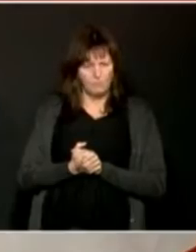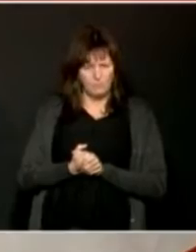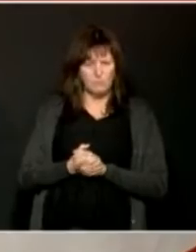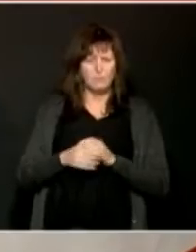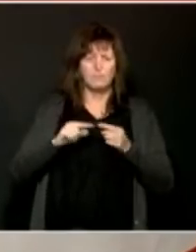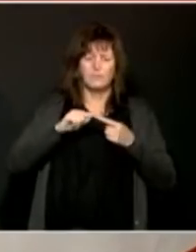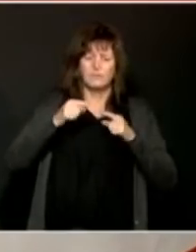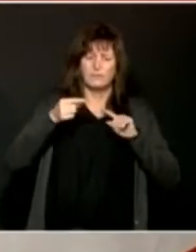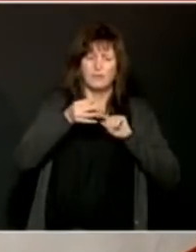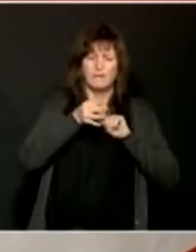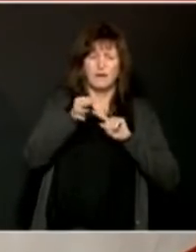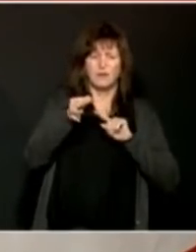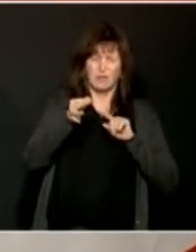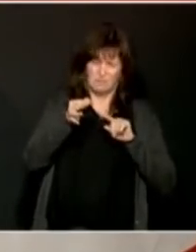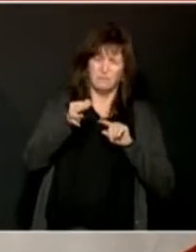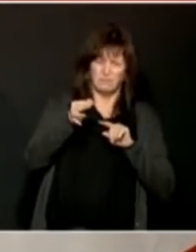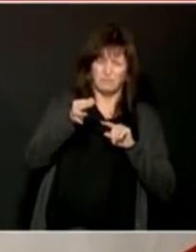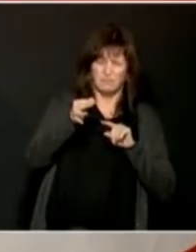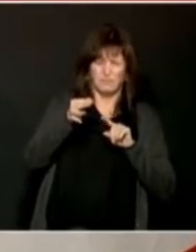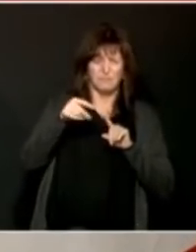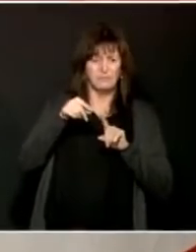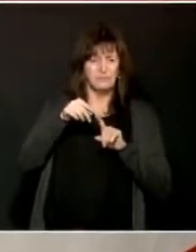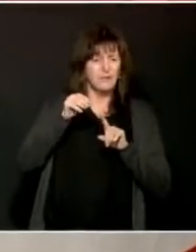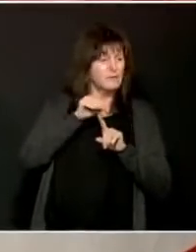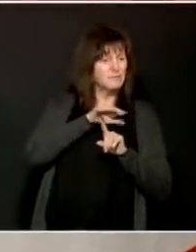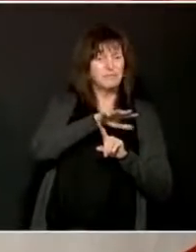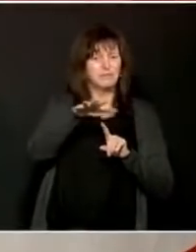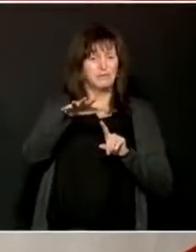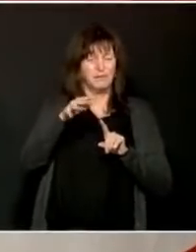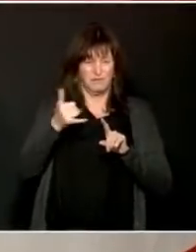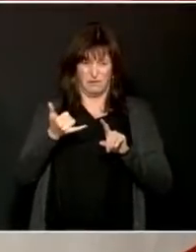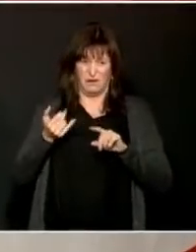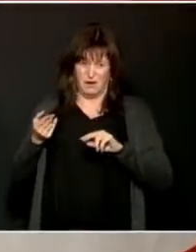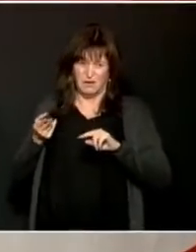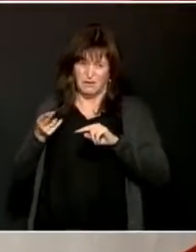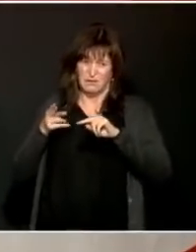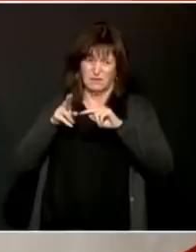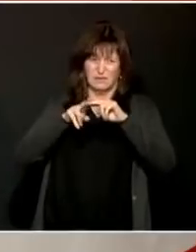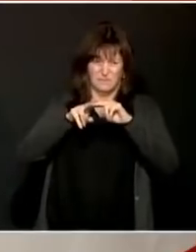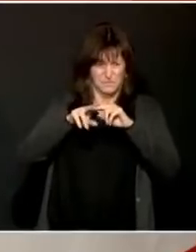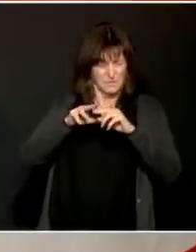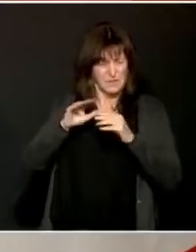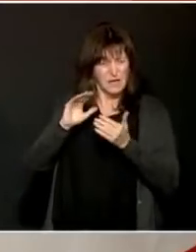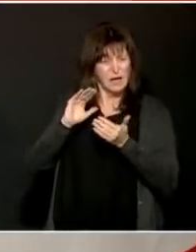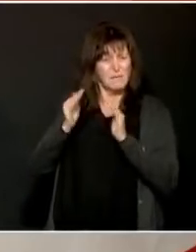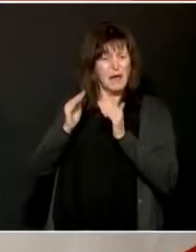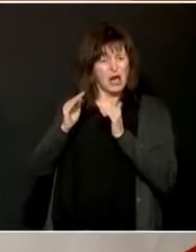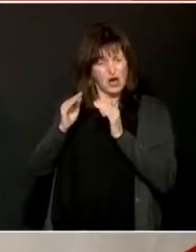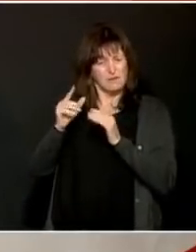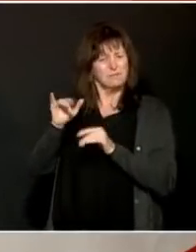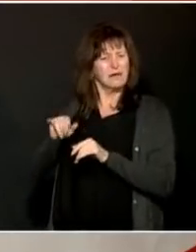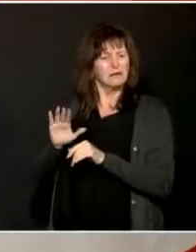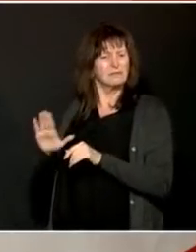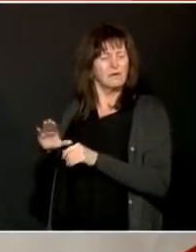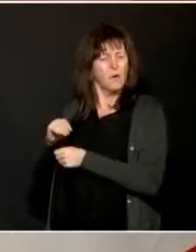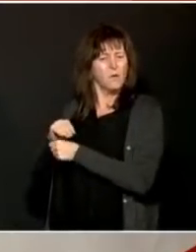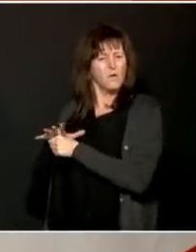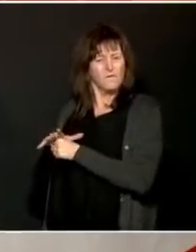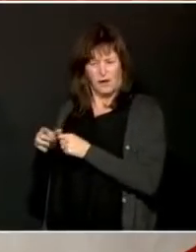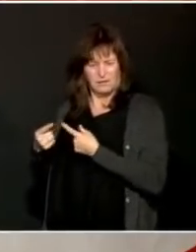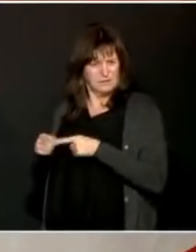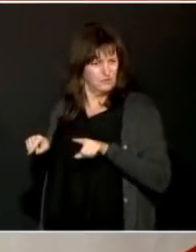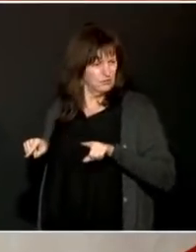1.33 as compared to 0.88 for the cases that were not variants of